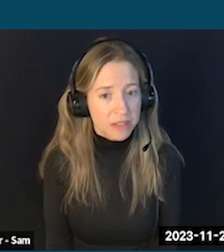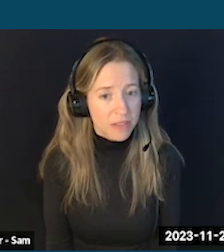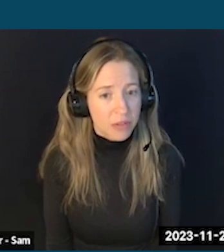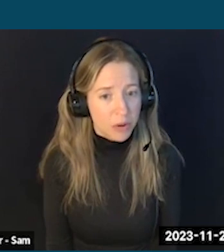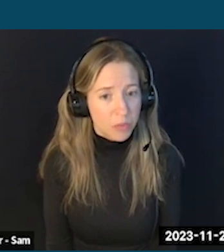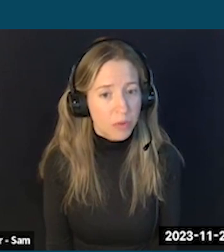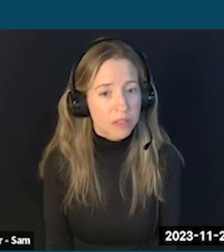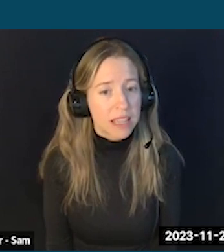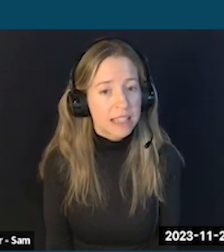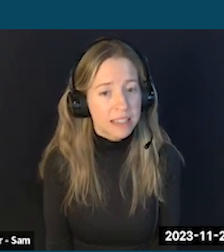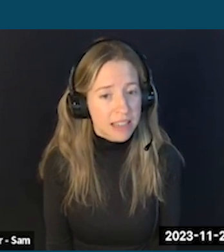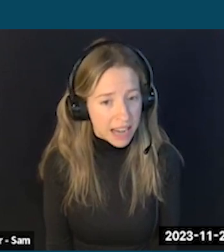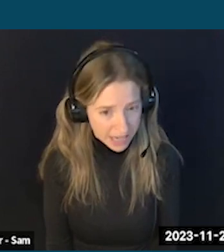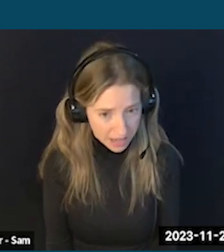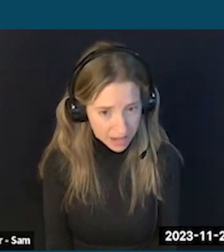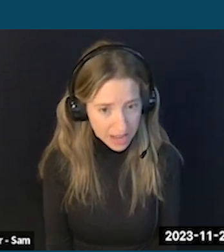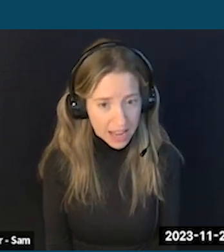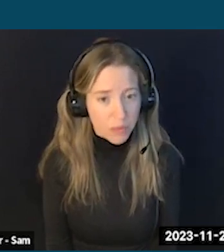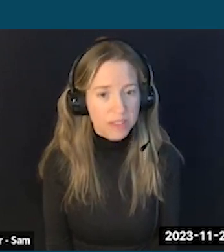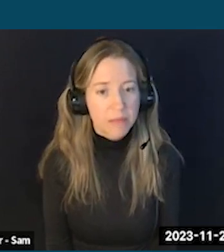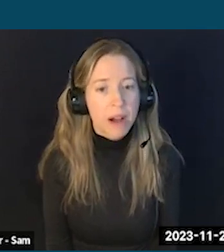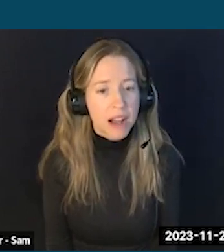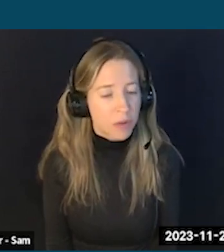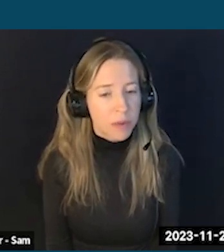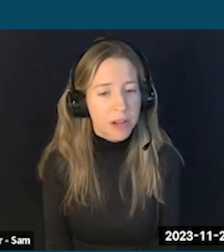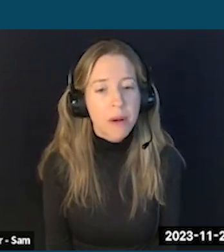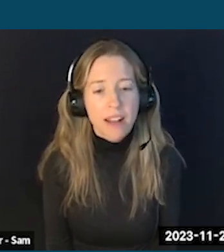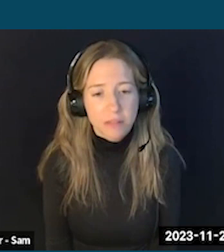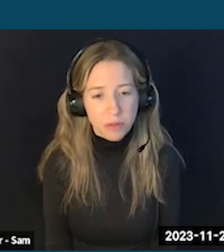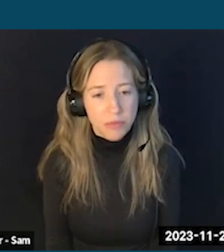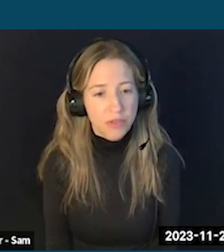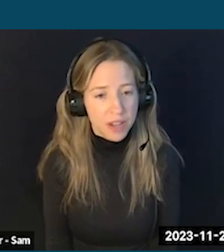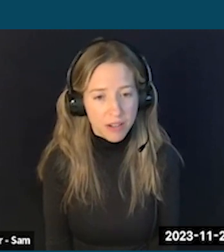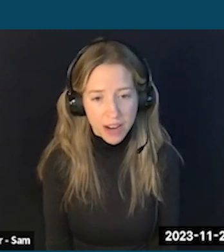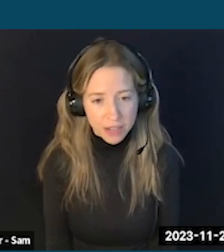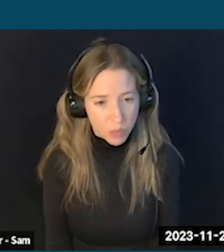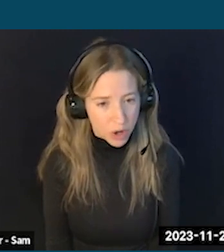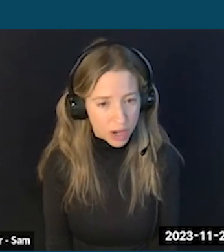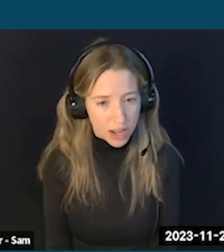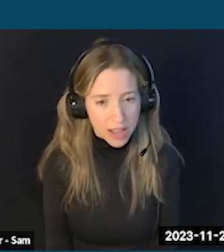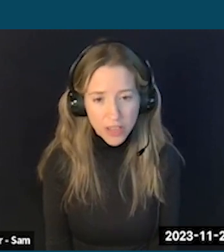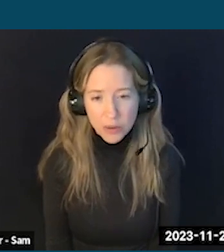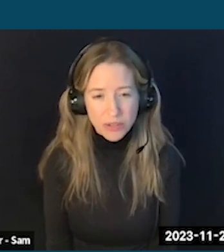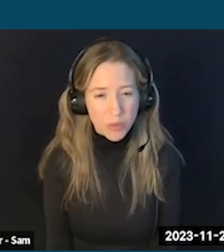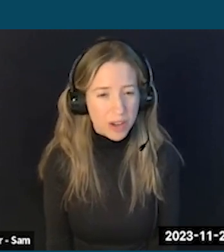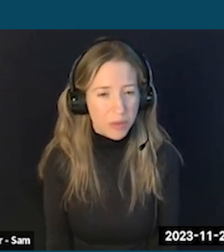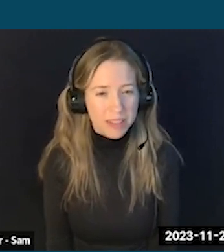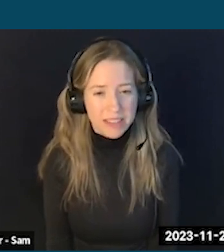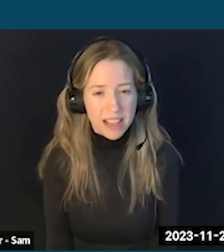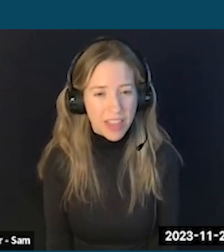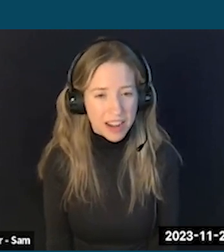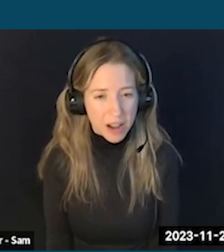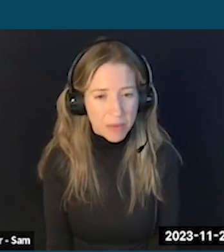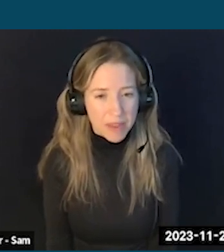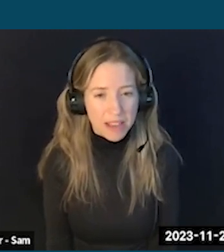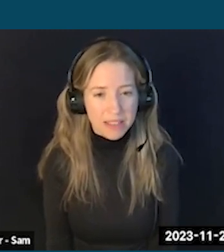that specific room was tiny. It would have been impossible for VRI to work. There was no way to really